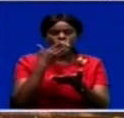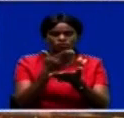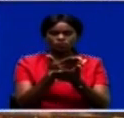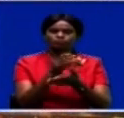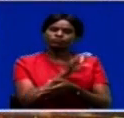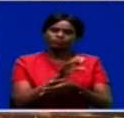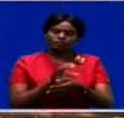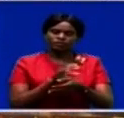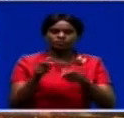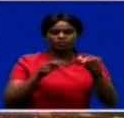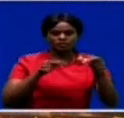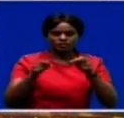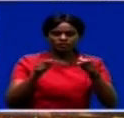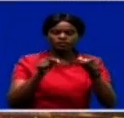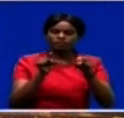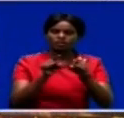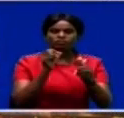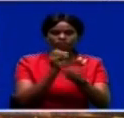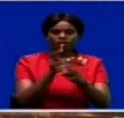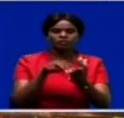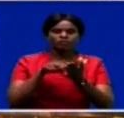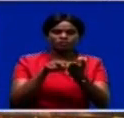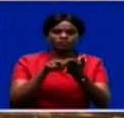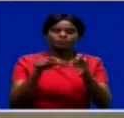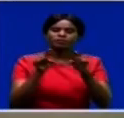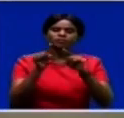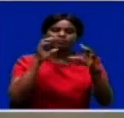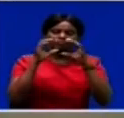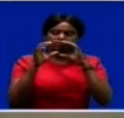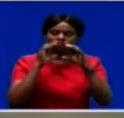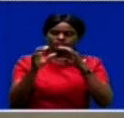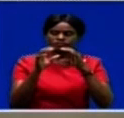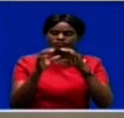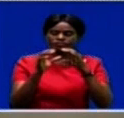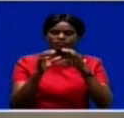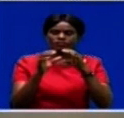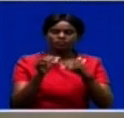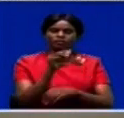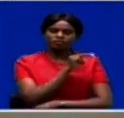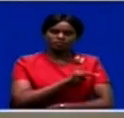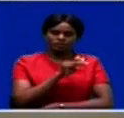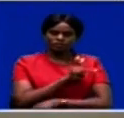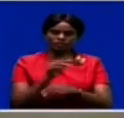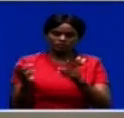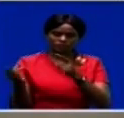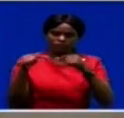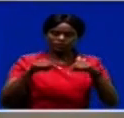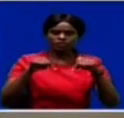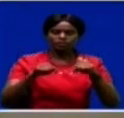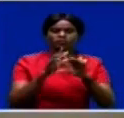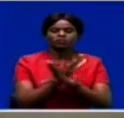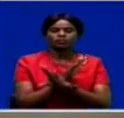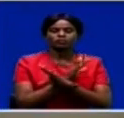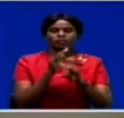governance, and availability of transport and communication infrastructure. The multi-sectoral mission coming to Zambia consists on